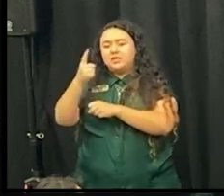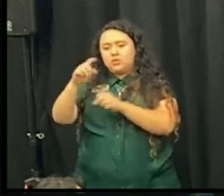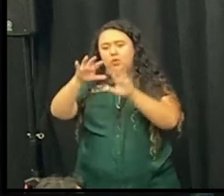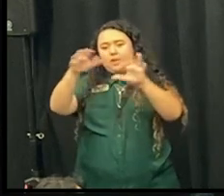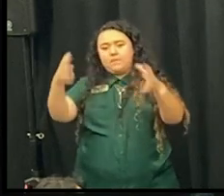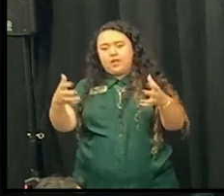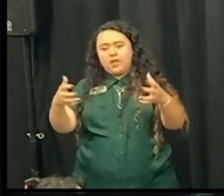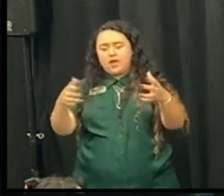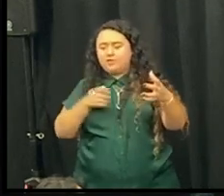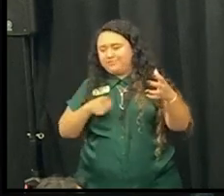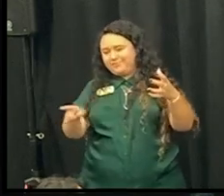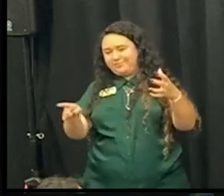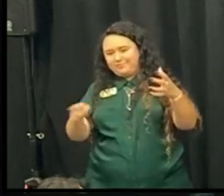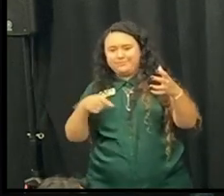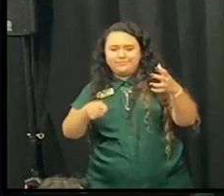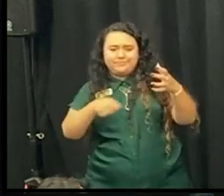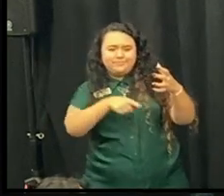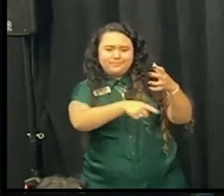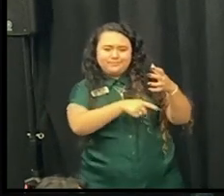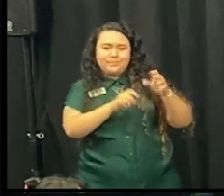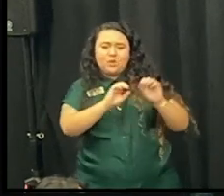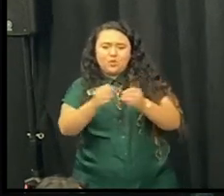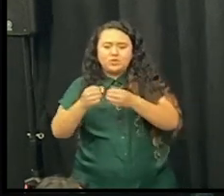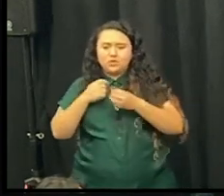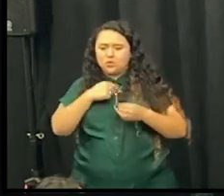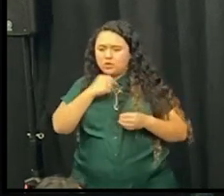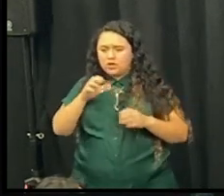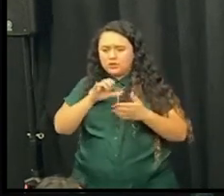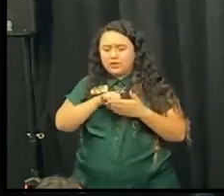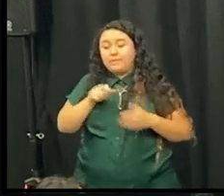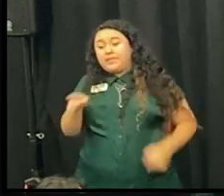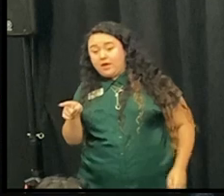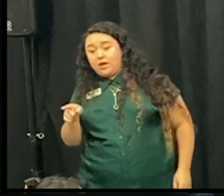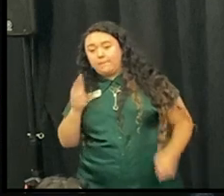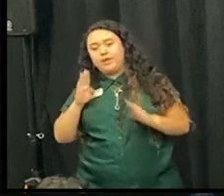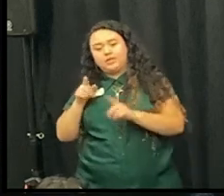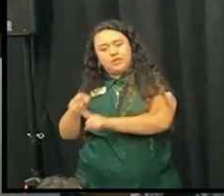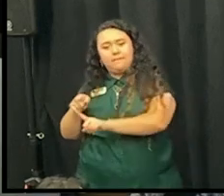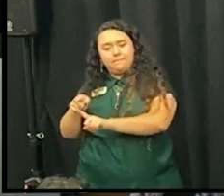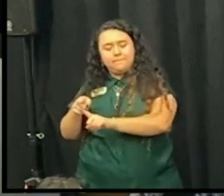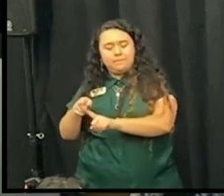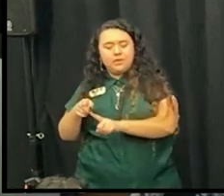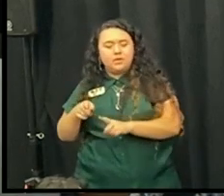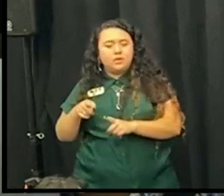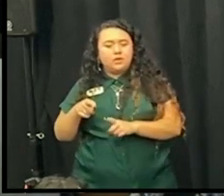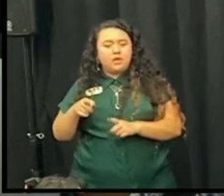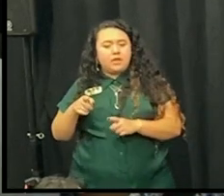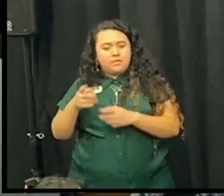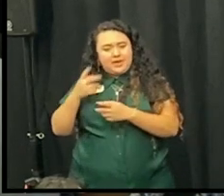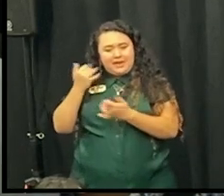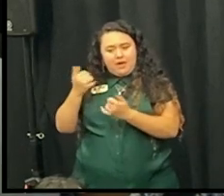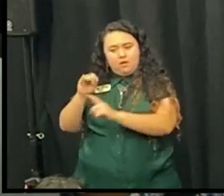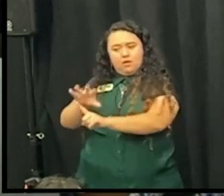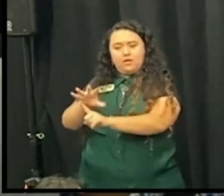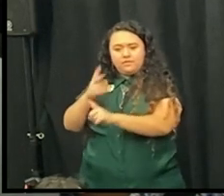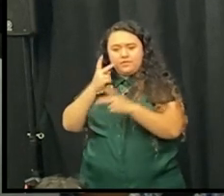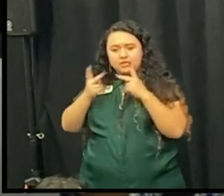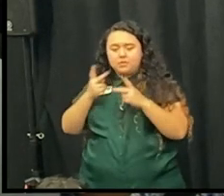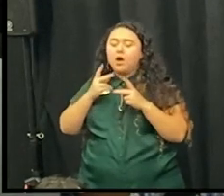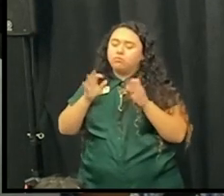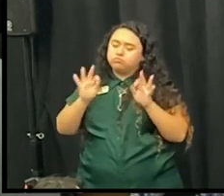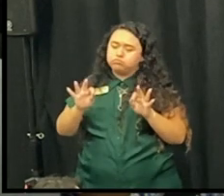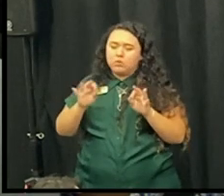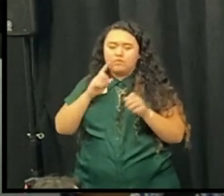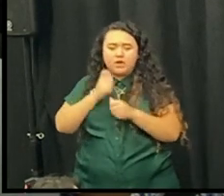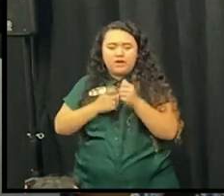send people to that organization and say, we're not doing that, they are, you should pay attention to them. But if we have made them visible, then that's good for everybody